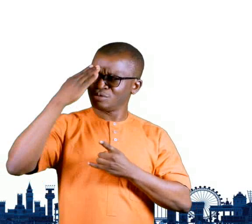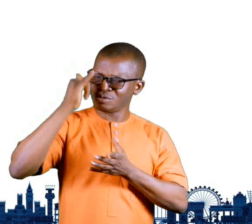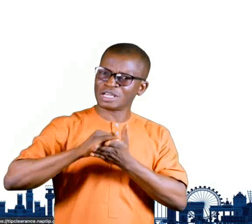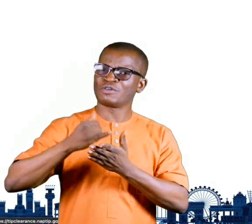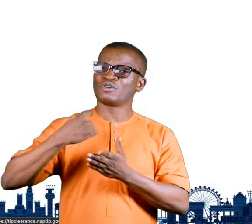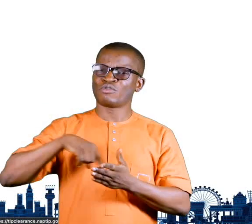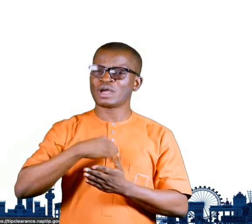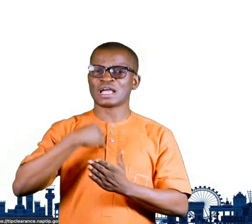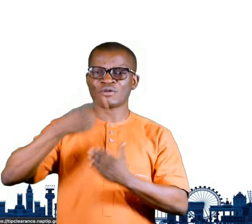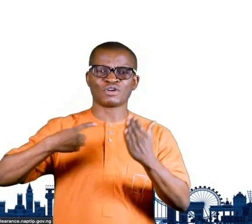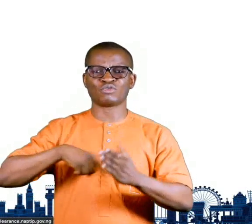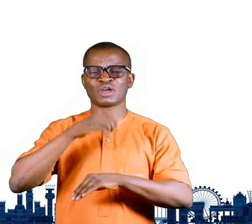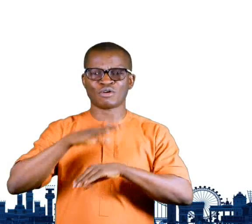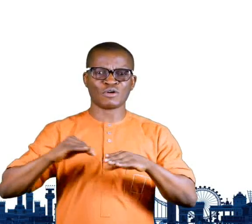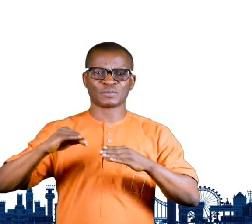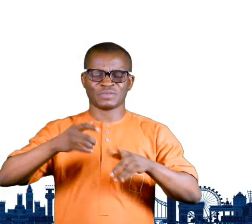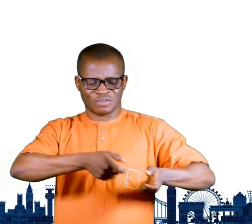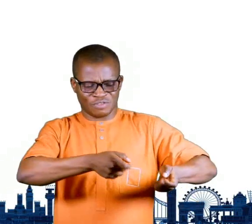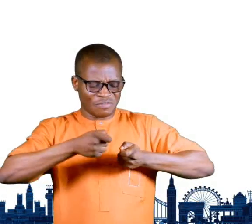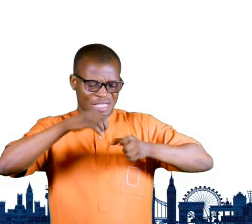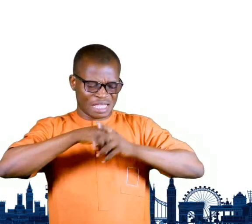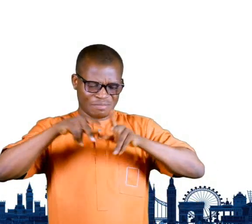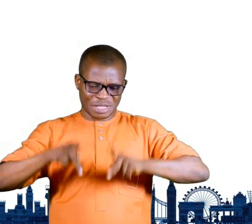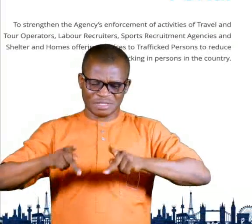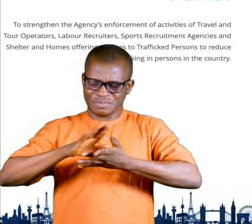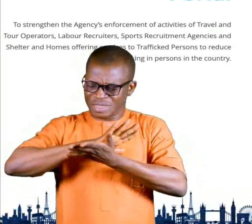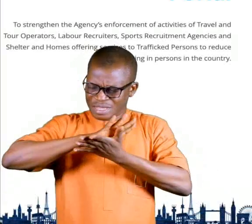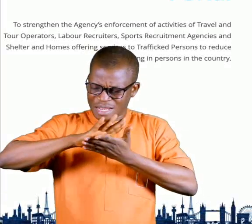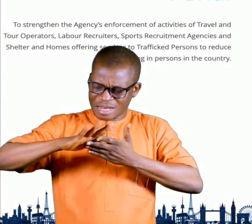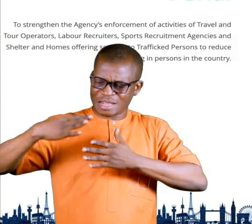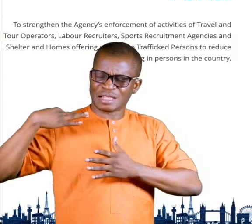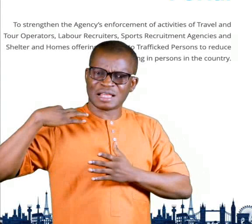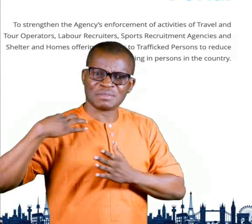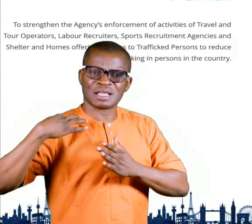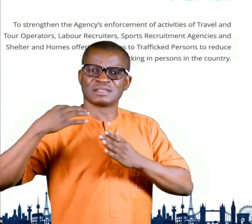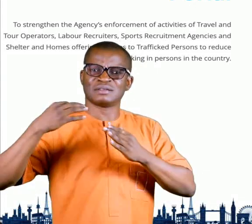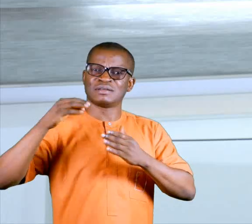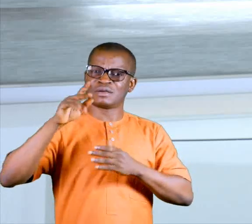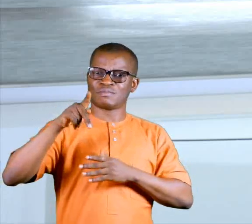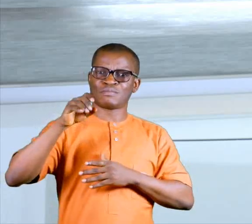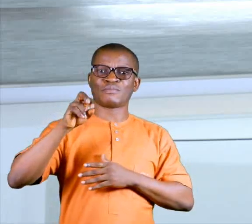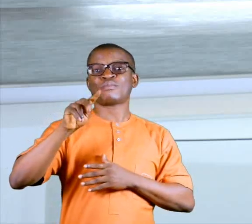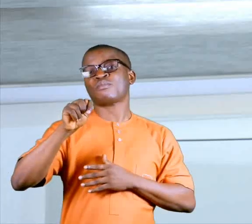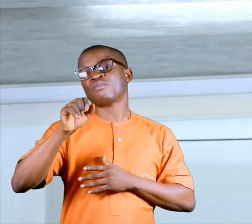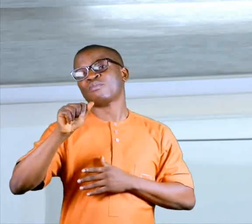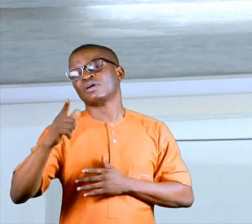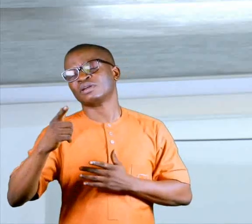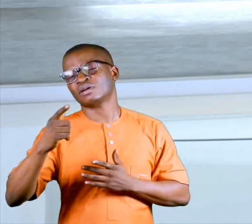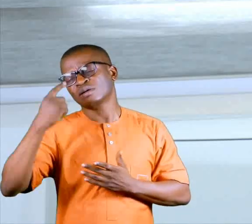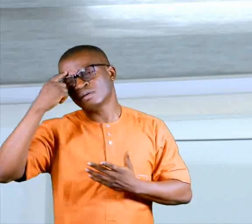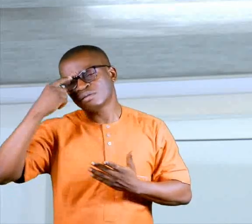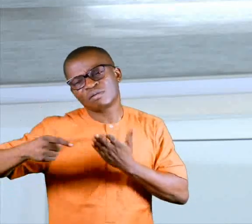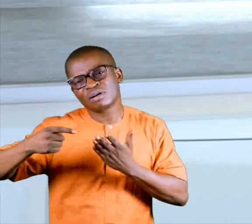France created what is called the Trafficking in Persons Clearance Application Portal. The need for the clearance application portal